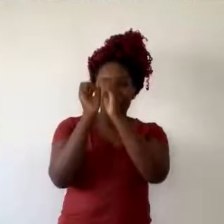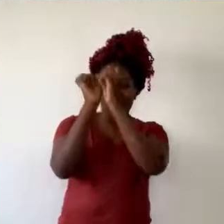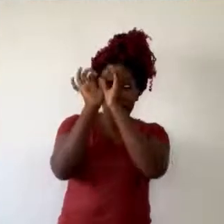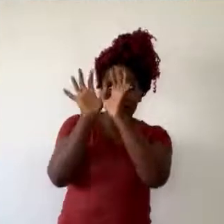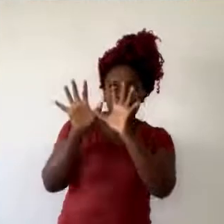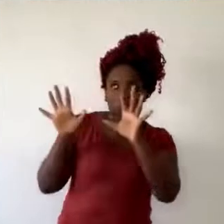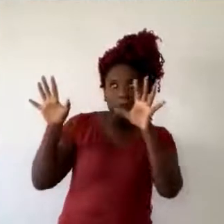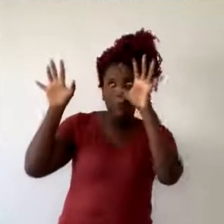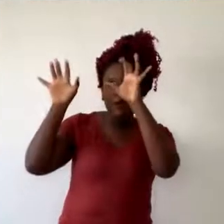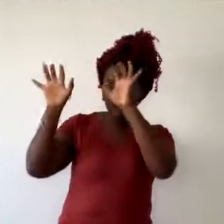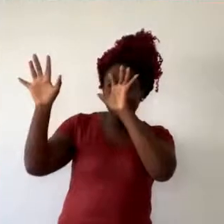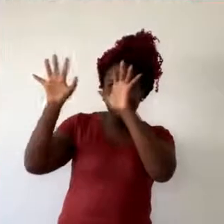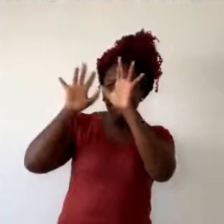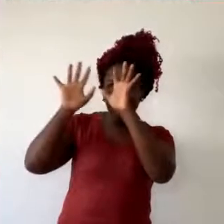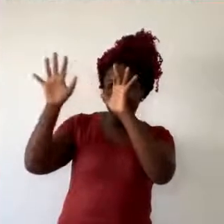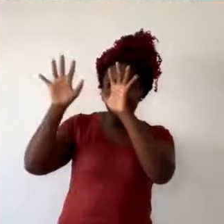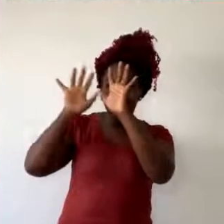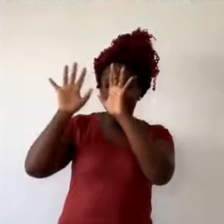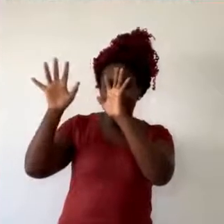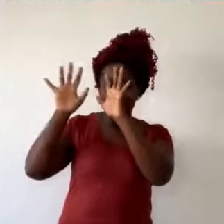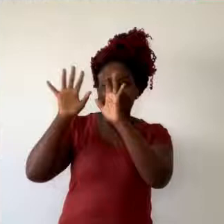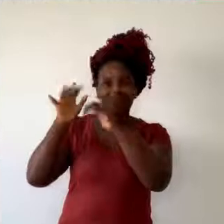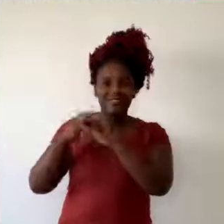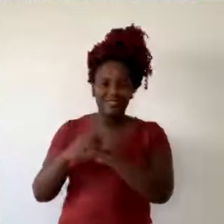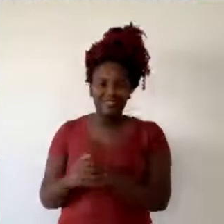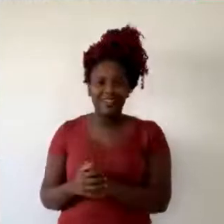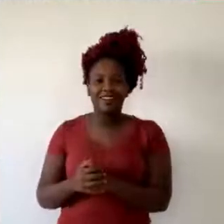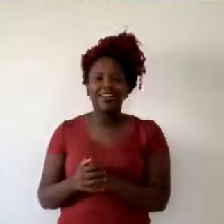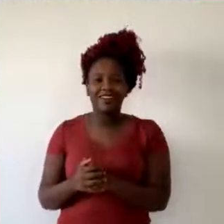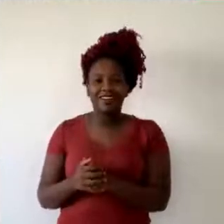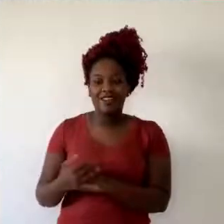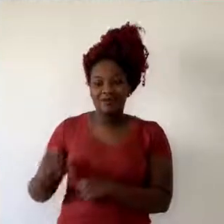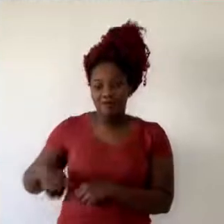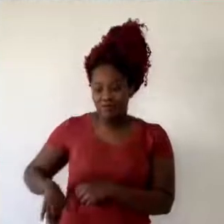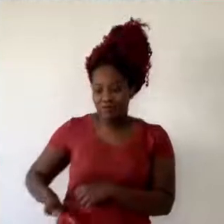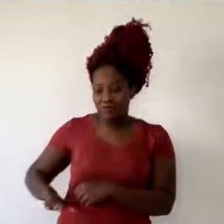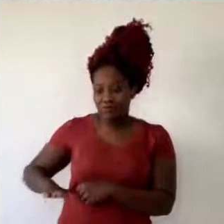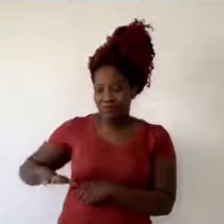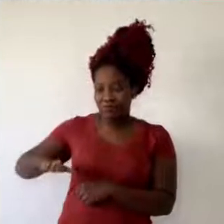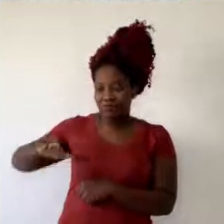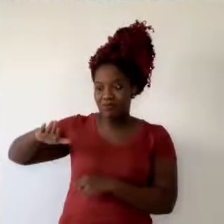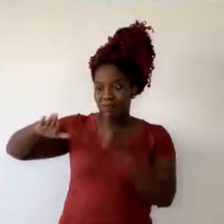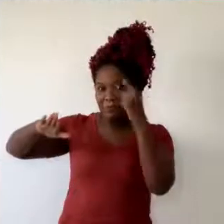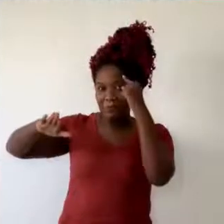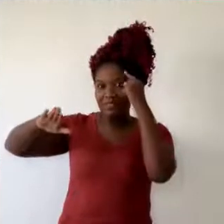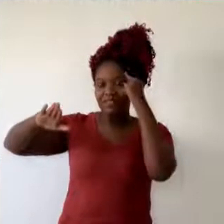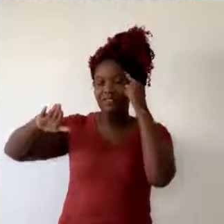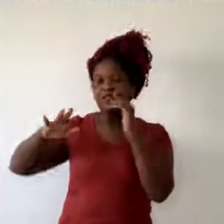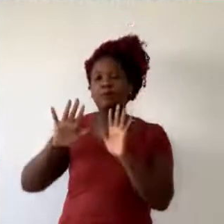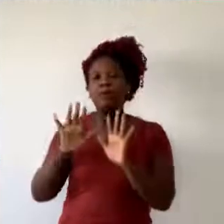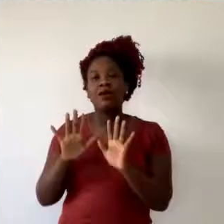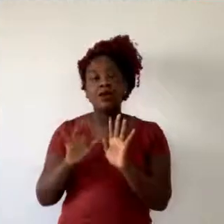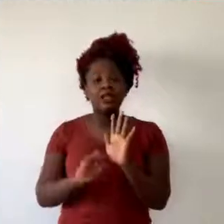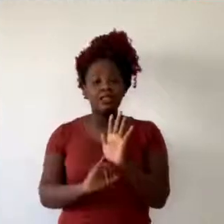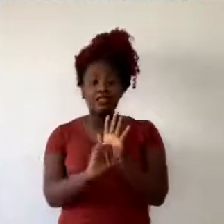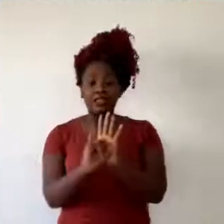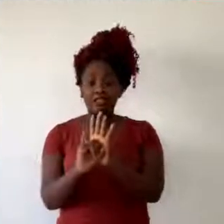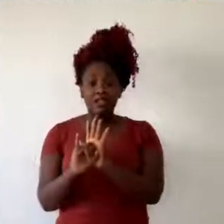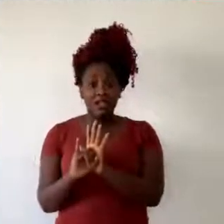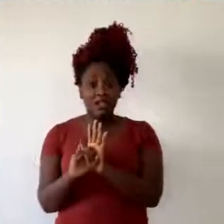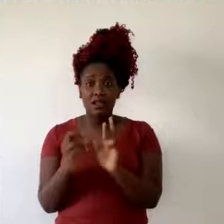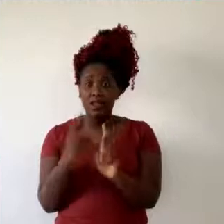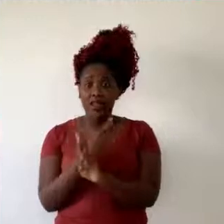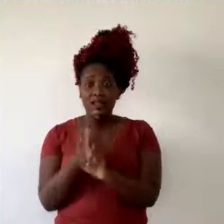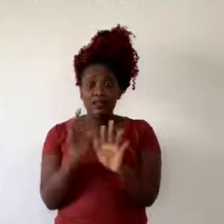imaginary that, in fact, is not only an imaginary, it is our identity. It's